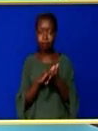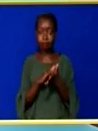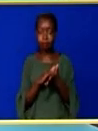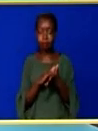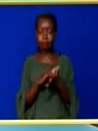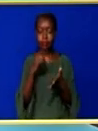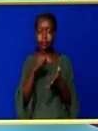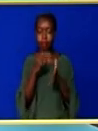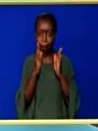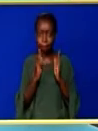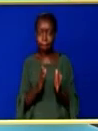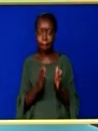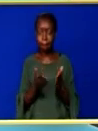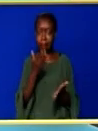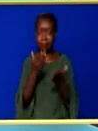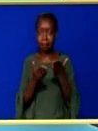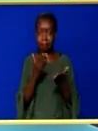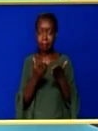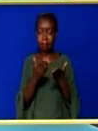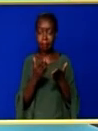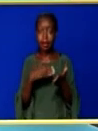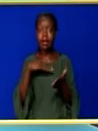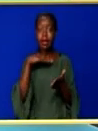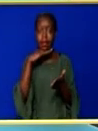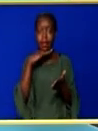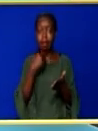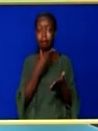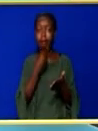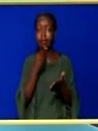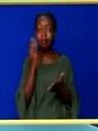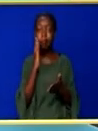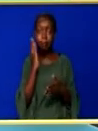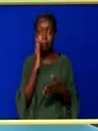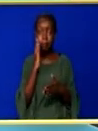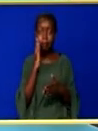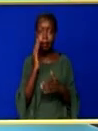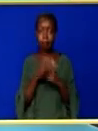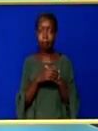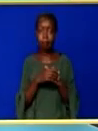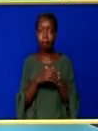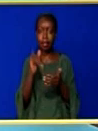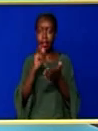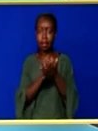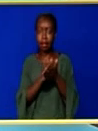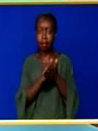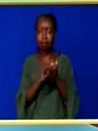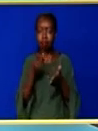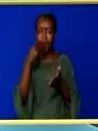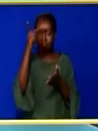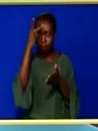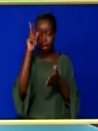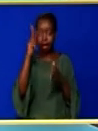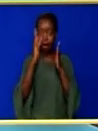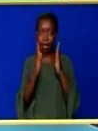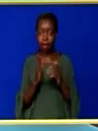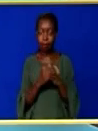individual was one of their parent. And that guy, that deceased individual was a Kenyan citizen. Yes. So it